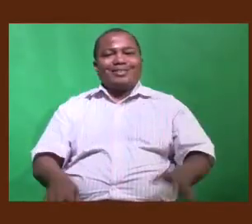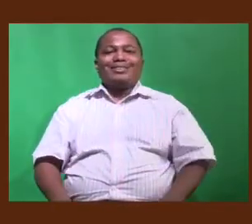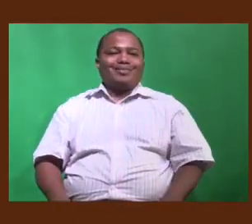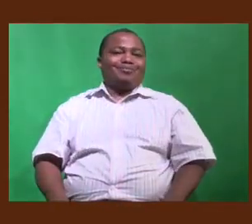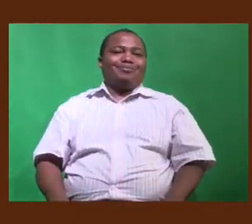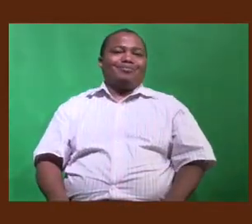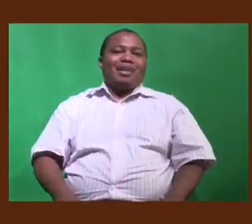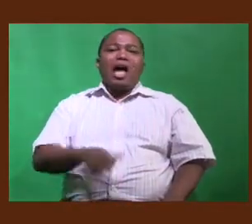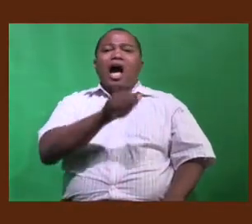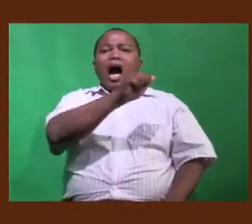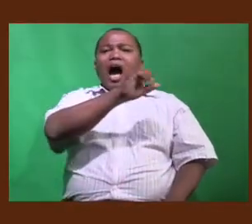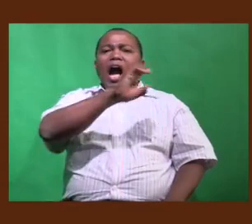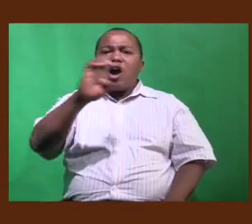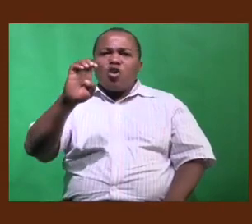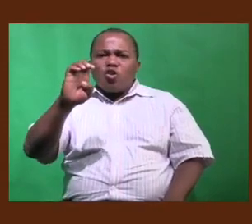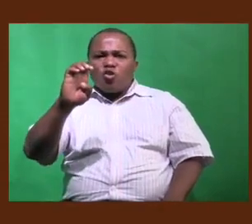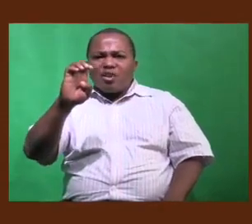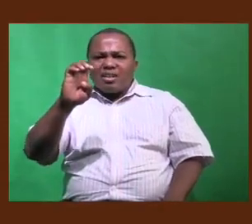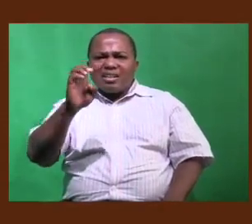Accrued expenses